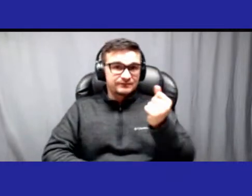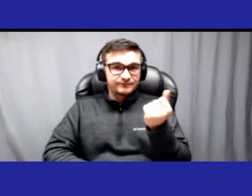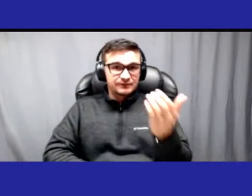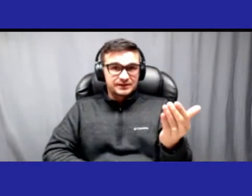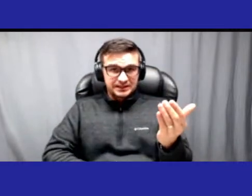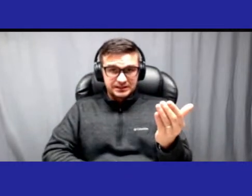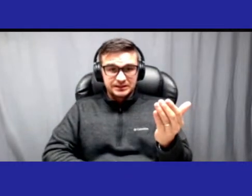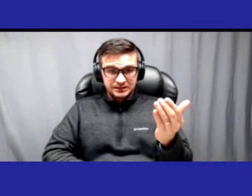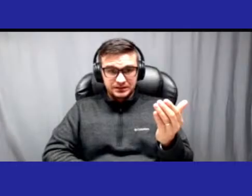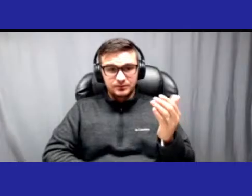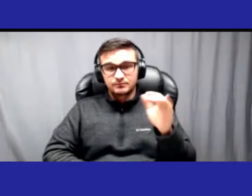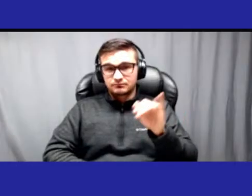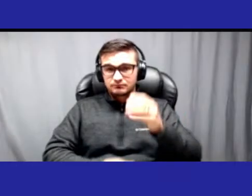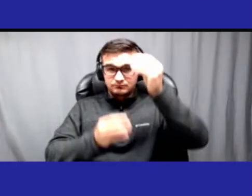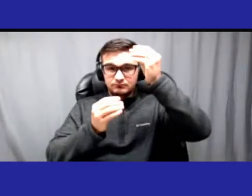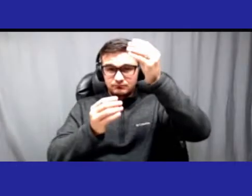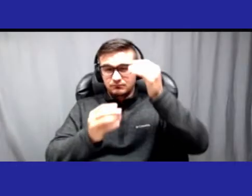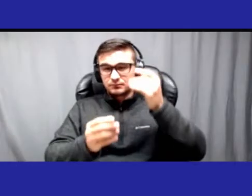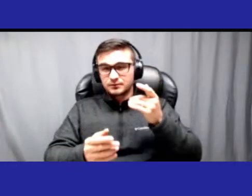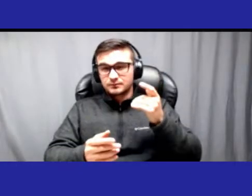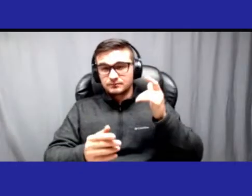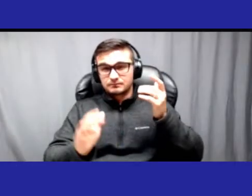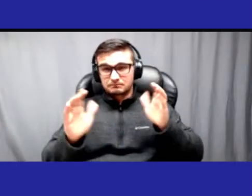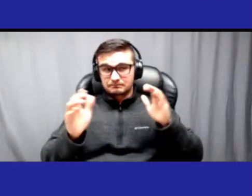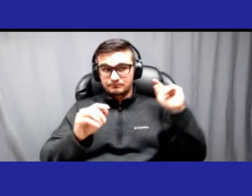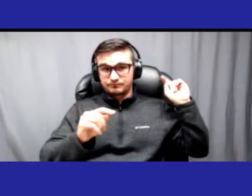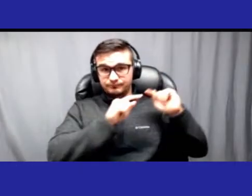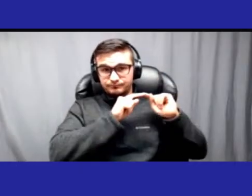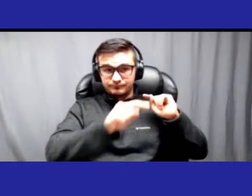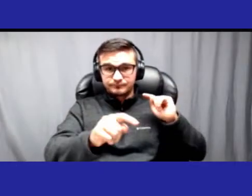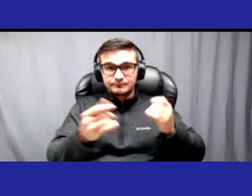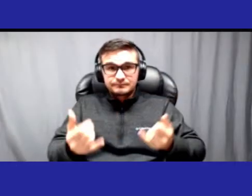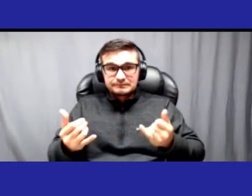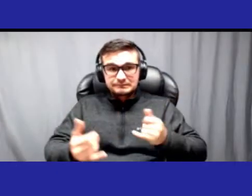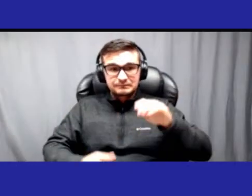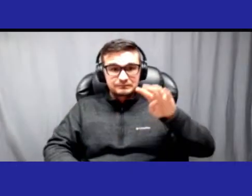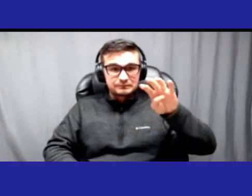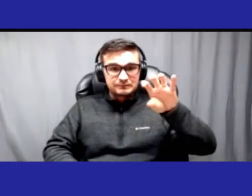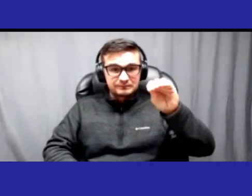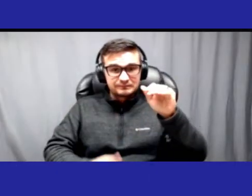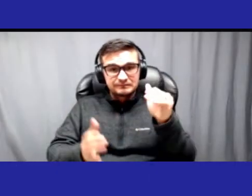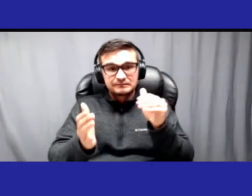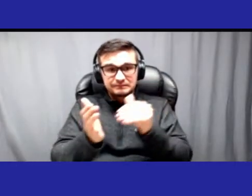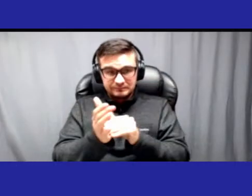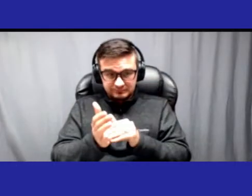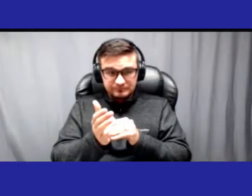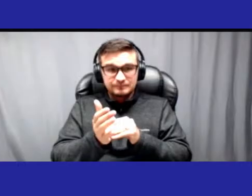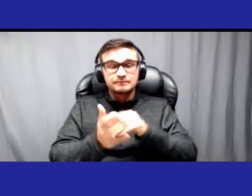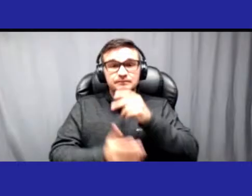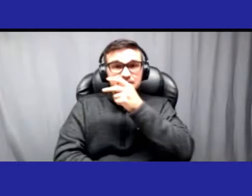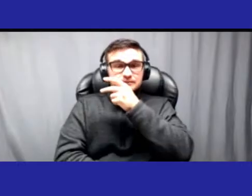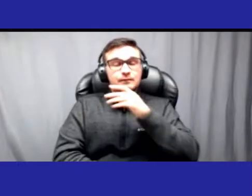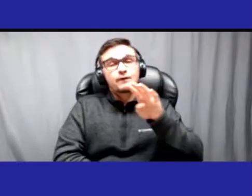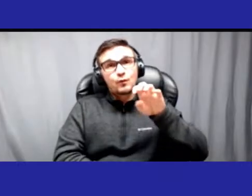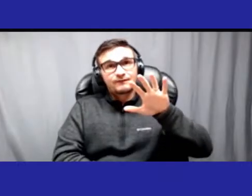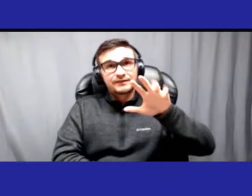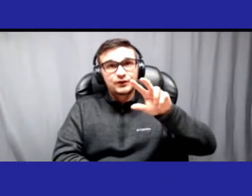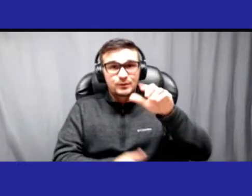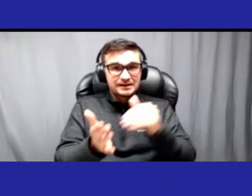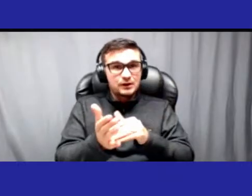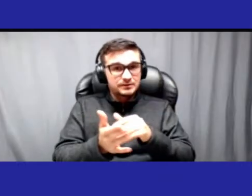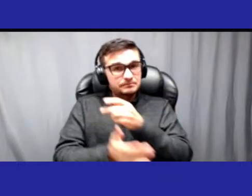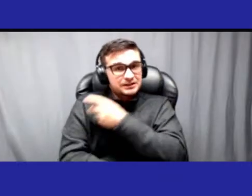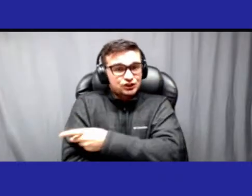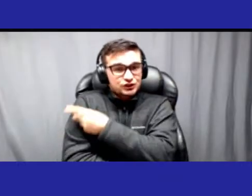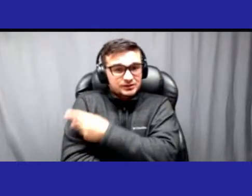like back in 2015. We had 453,000 unique patients in primary care in our system. The problem was, and if you just focus on the left-hand part of